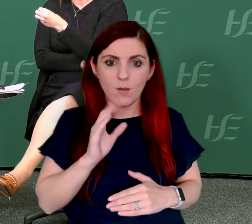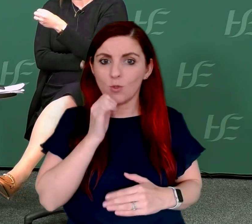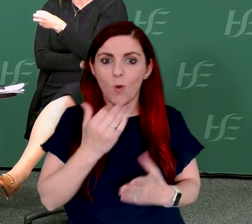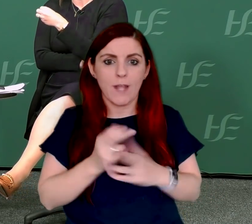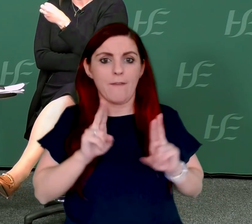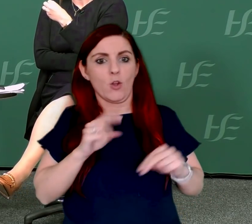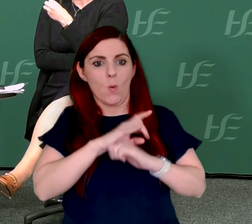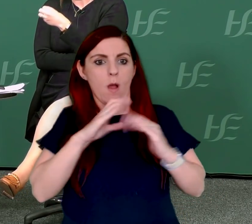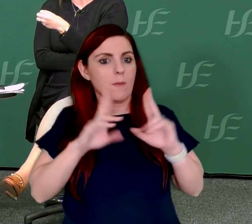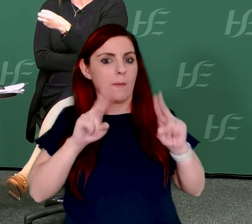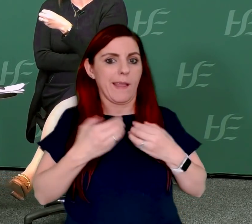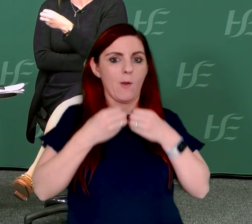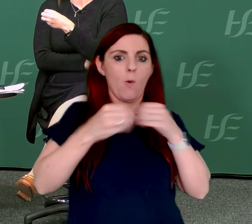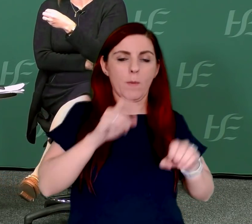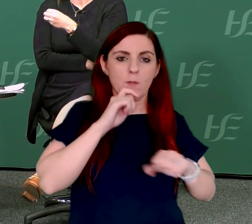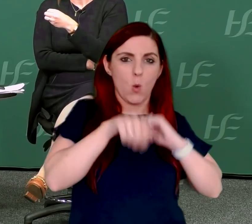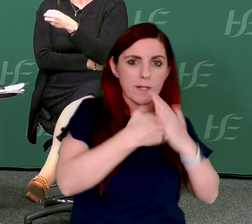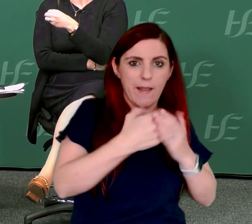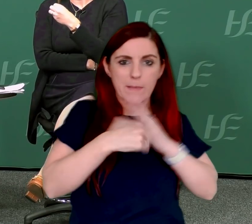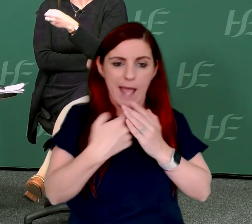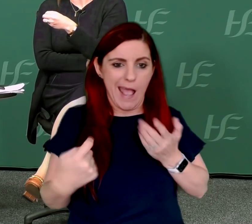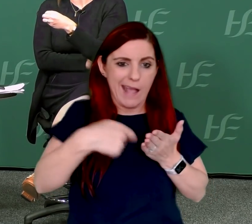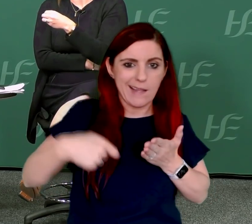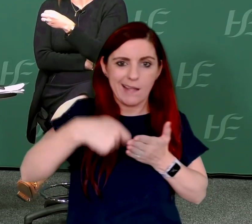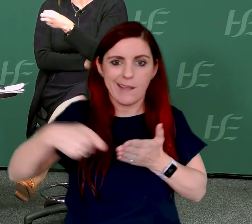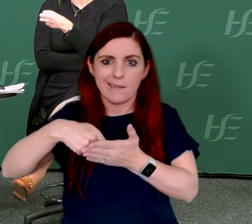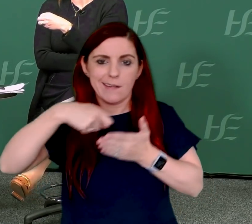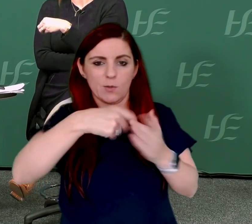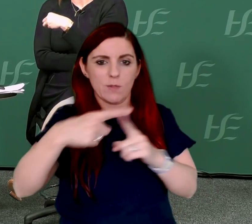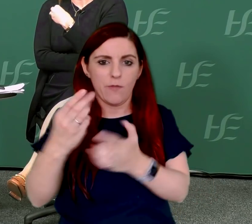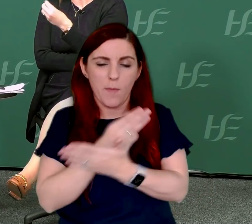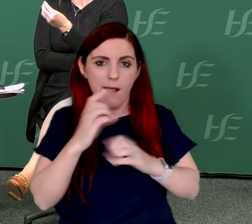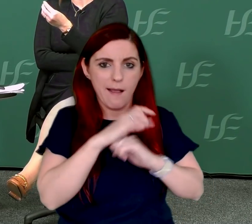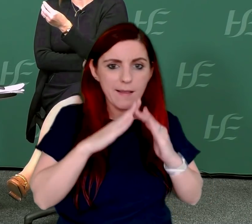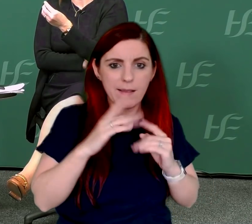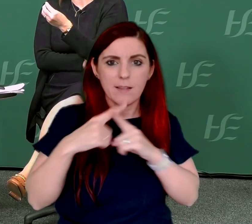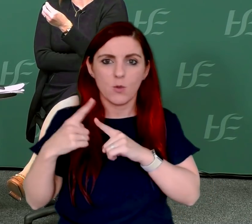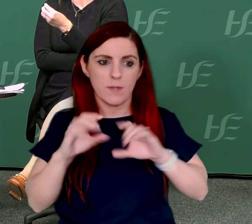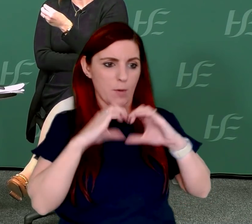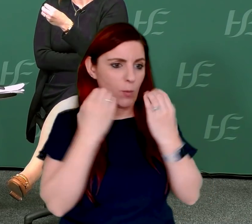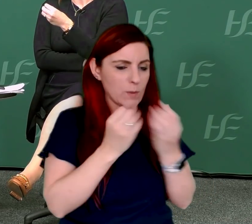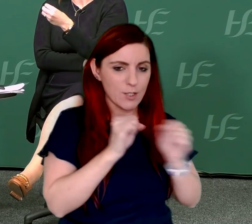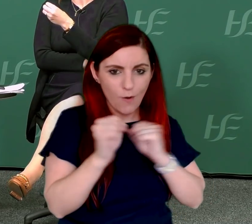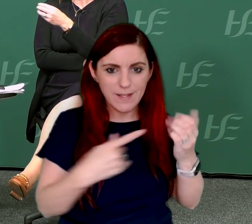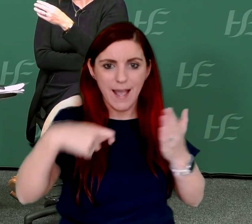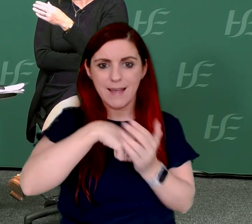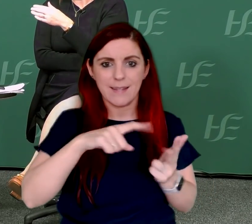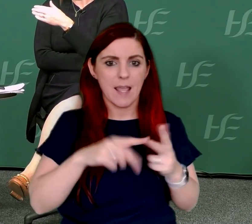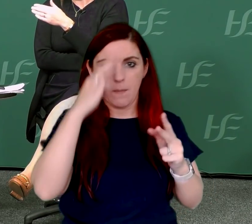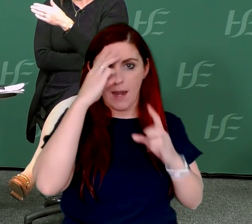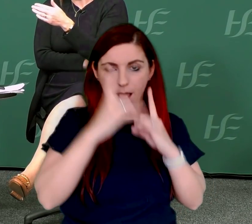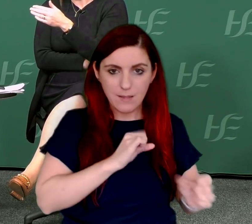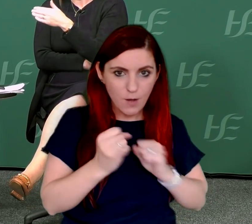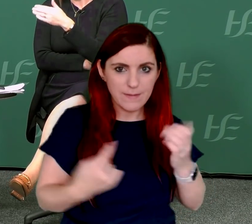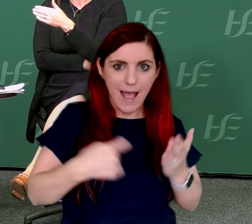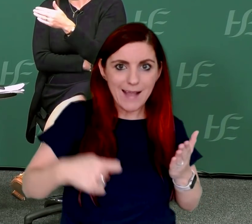we are developing or adding bits to hospitals. We are adding bits to our community services. We are adding bits to our mental health services. So I think,